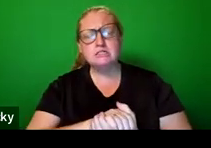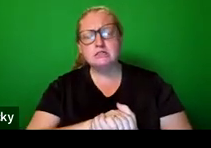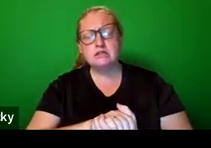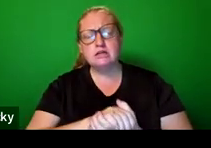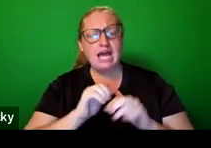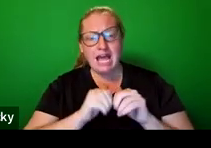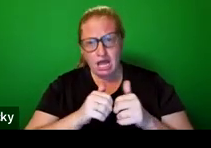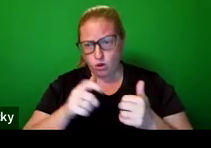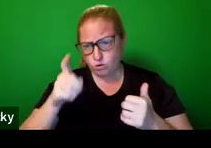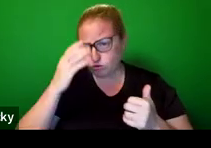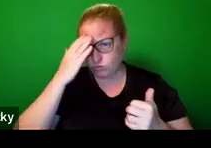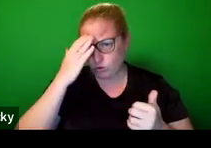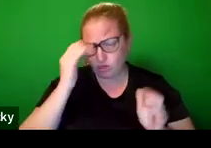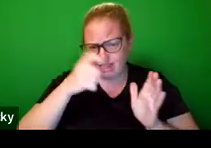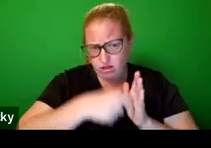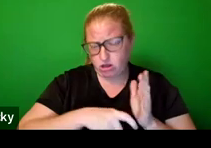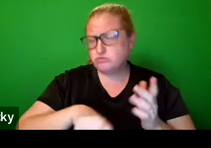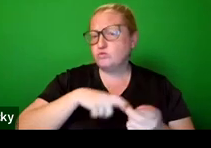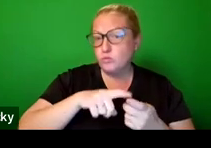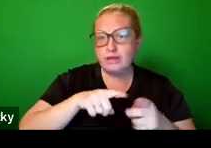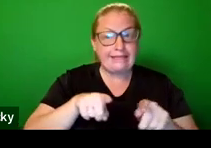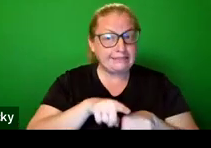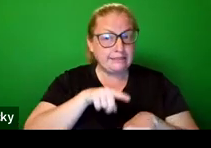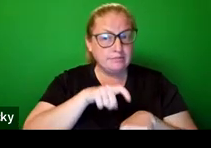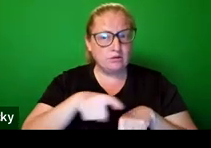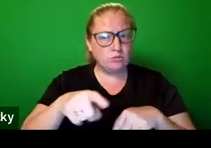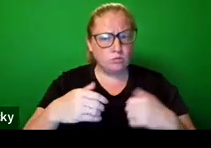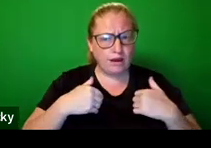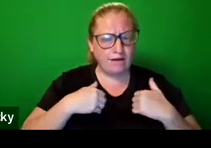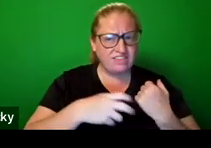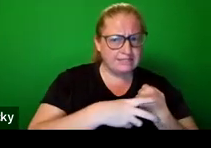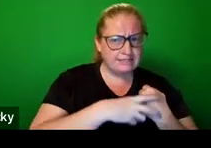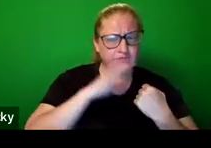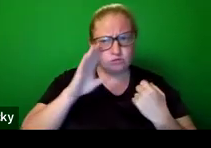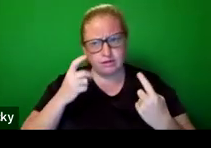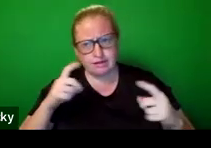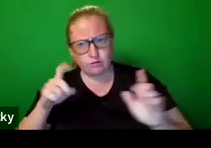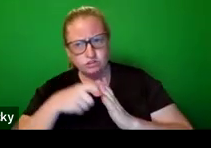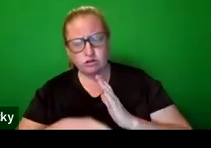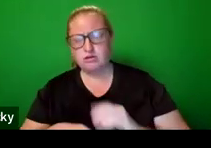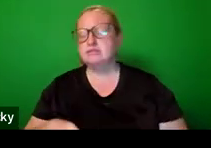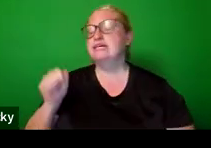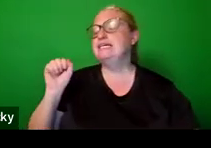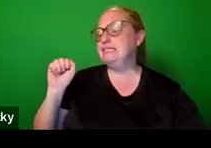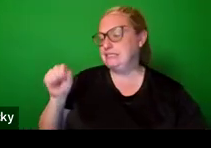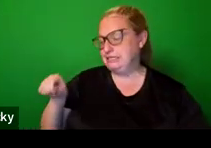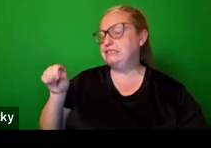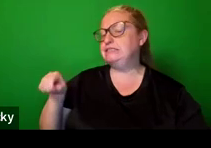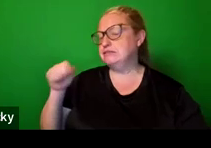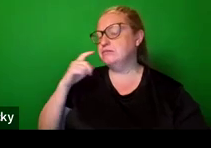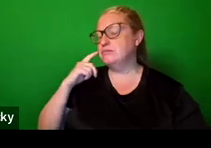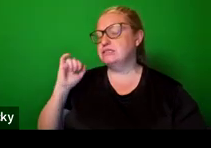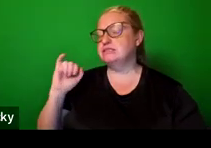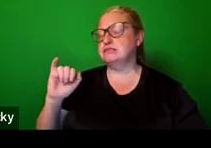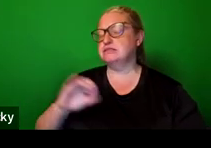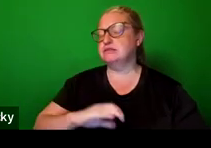you know those, and when? Will it be the same time that you have the savings? Yes, because, and this is Commissioner Lamb